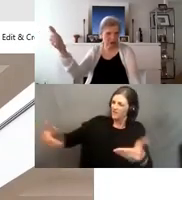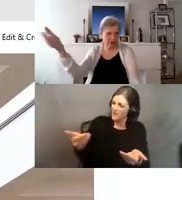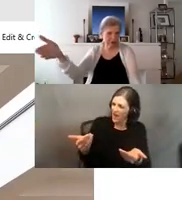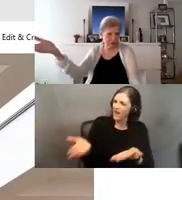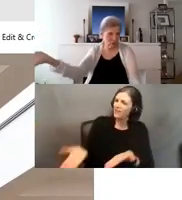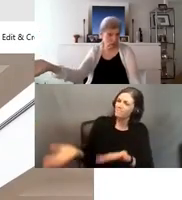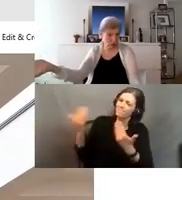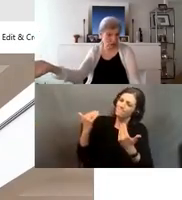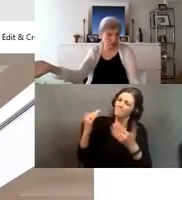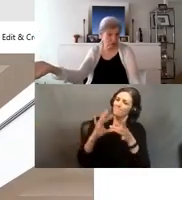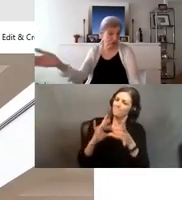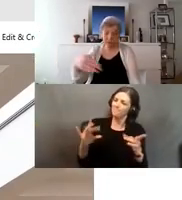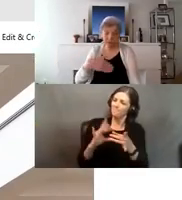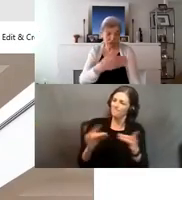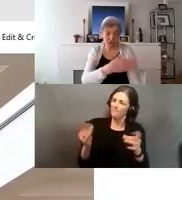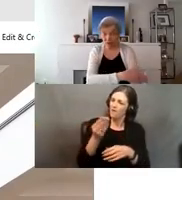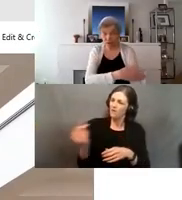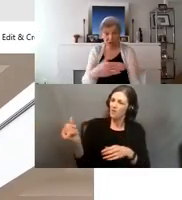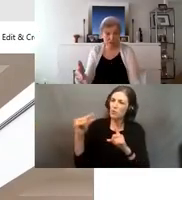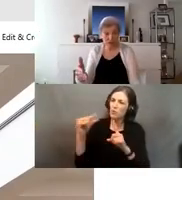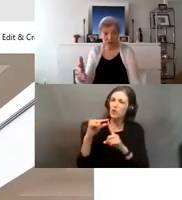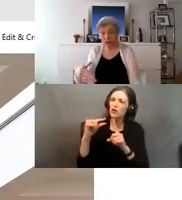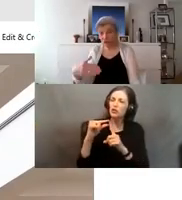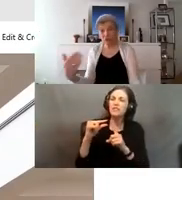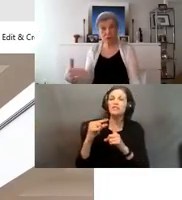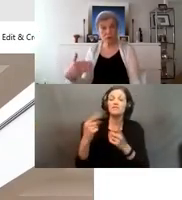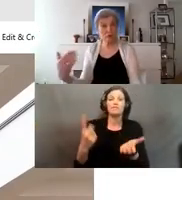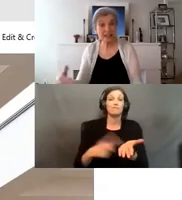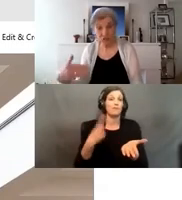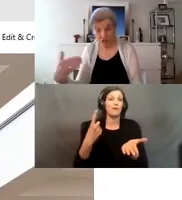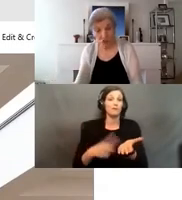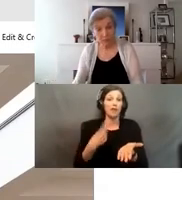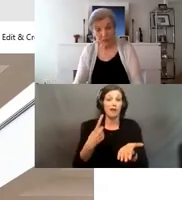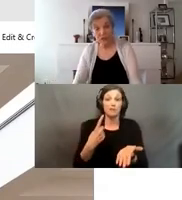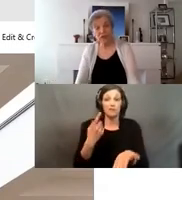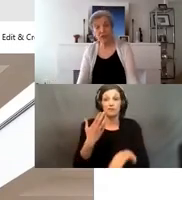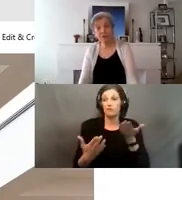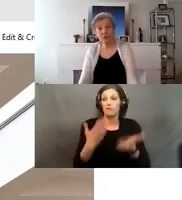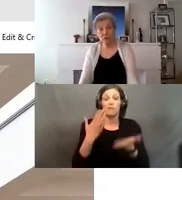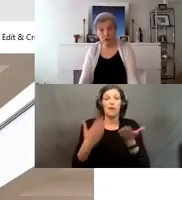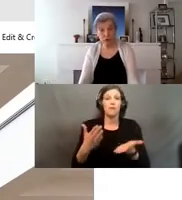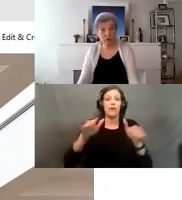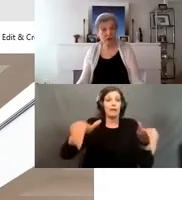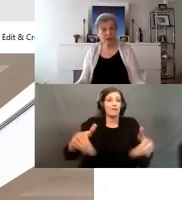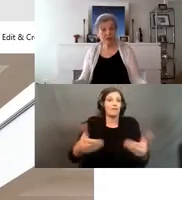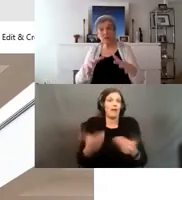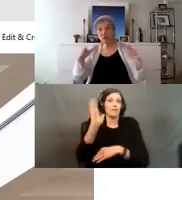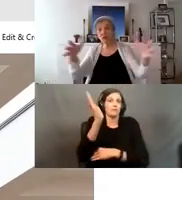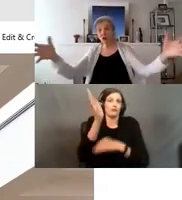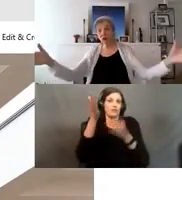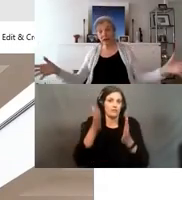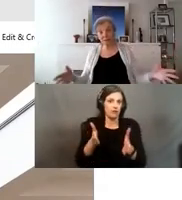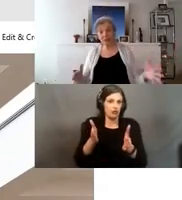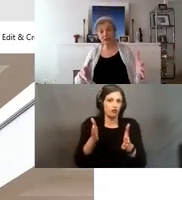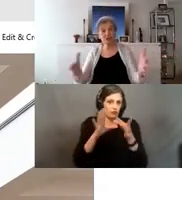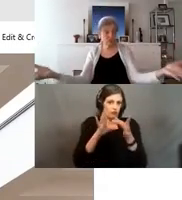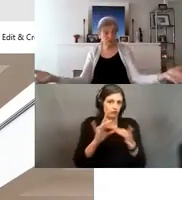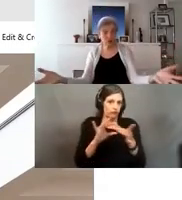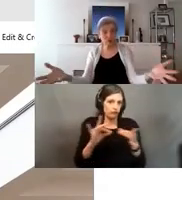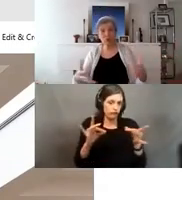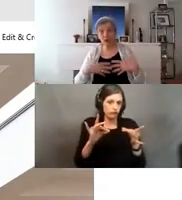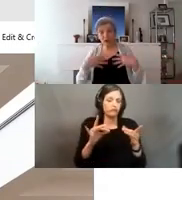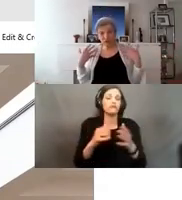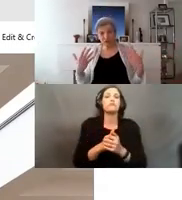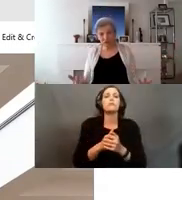to say a few words. In some cases, sometimes there's someone who's asked to speak and say a few words. That will all happen in this